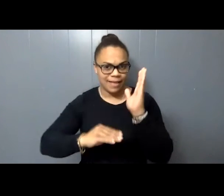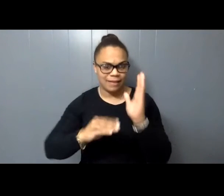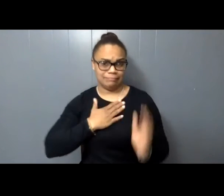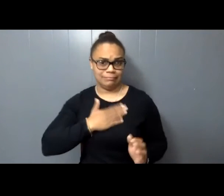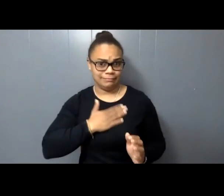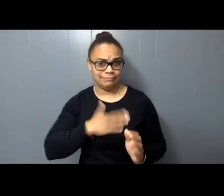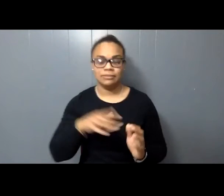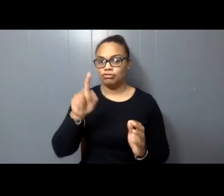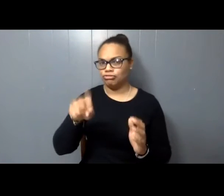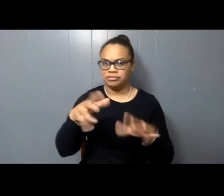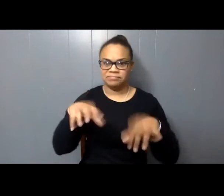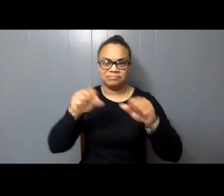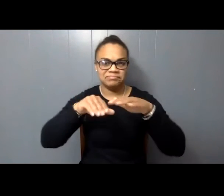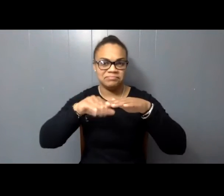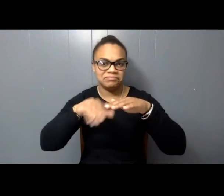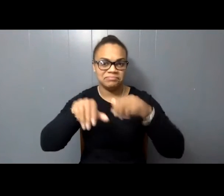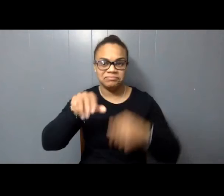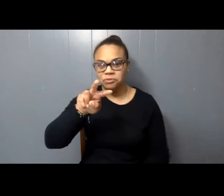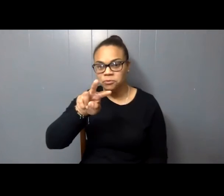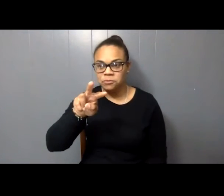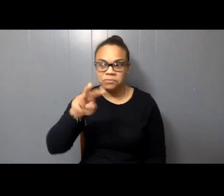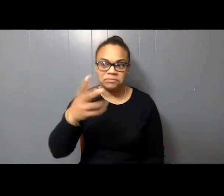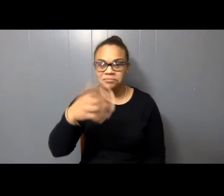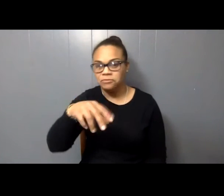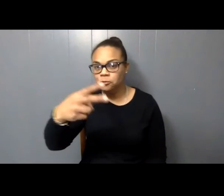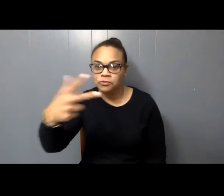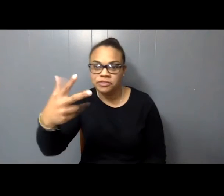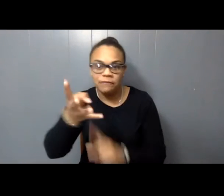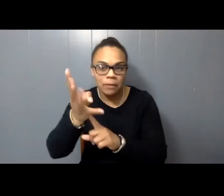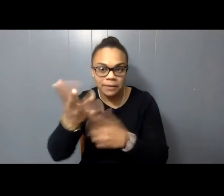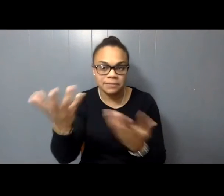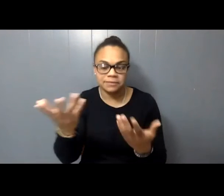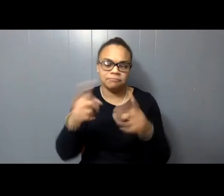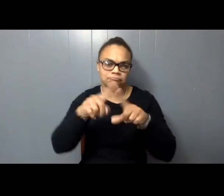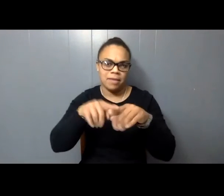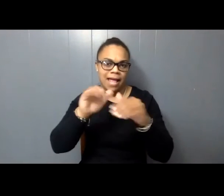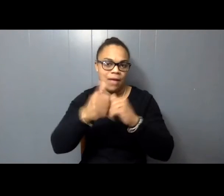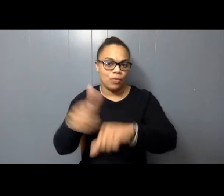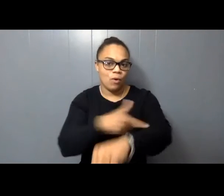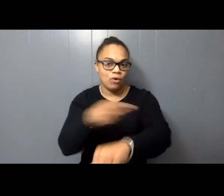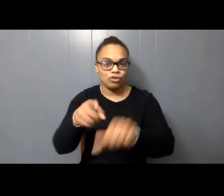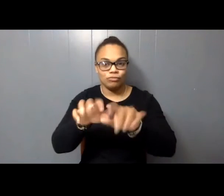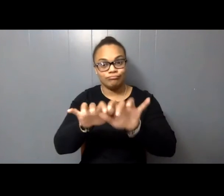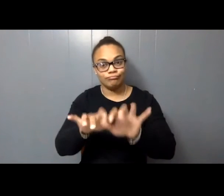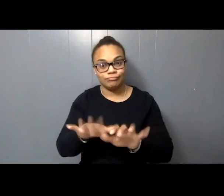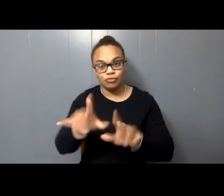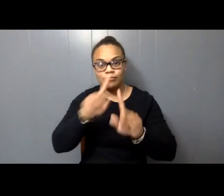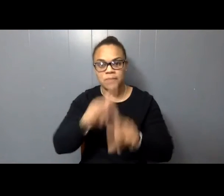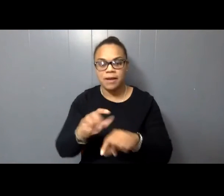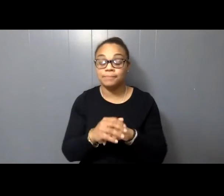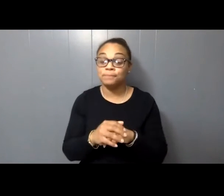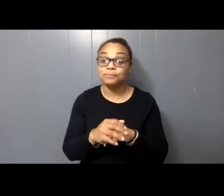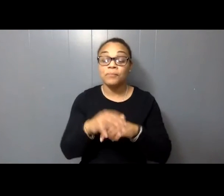like 2-3 minutes. It depends on how long you want your responses to be. But as you are filling out